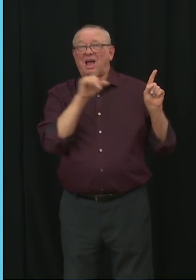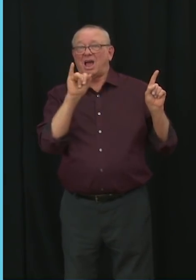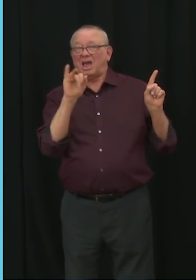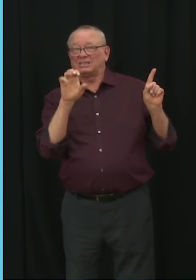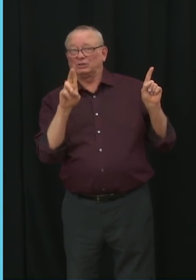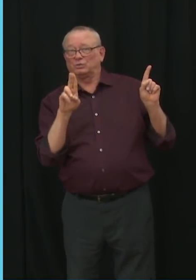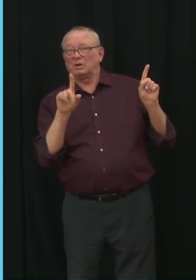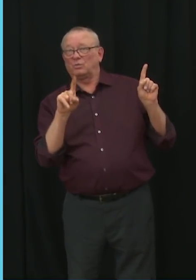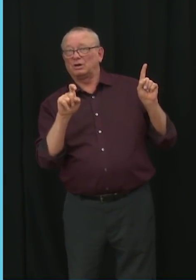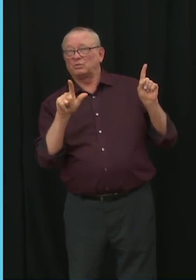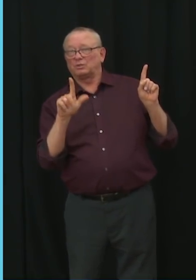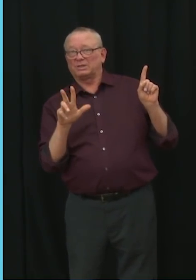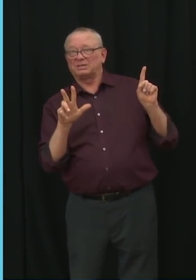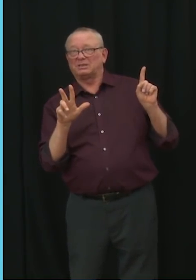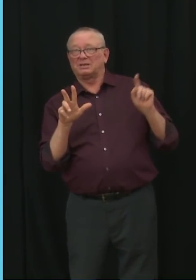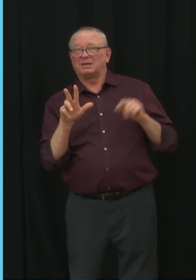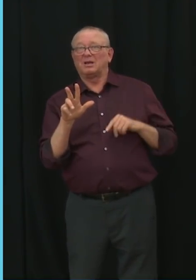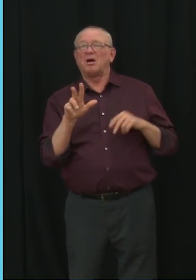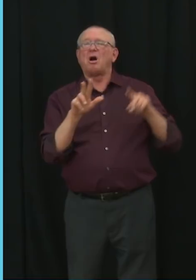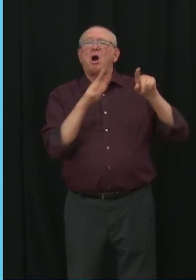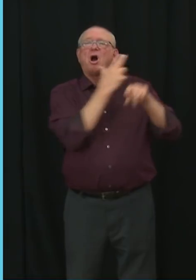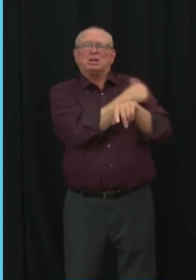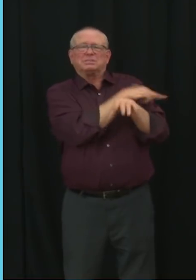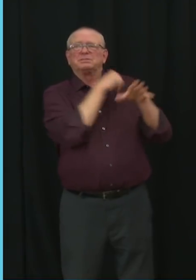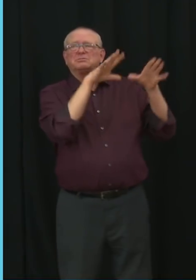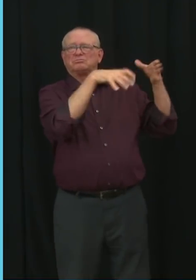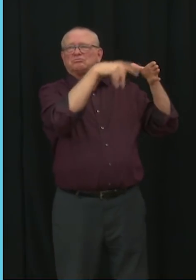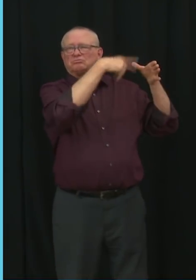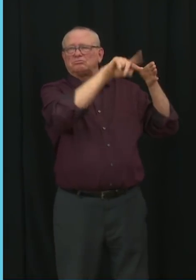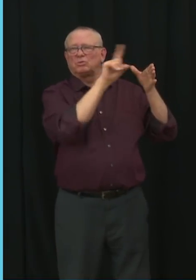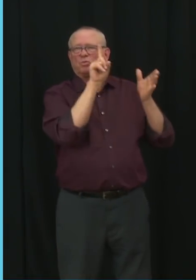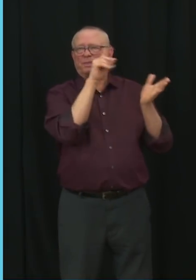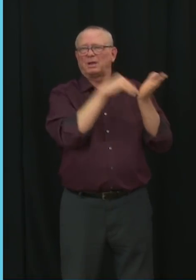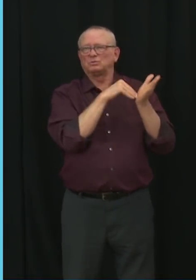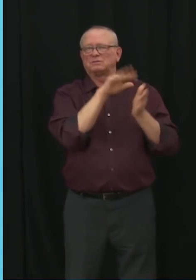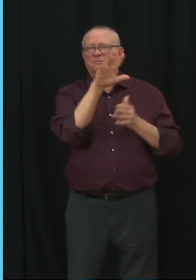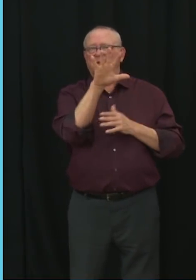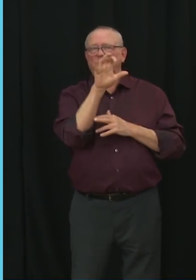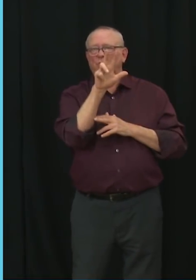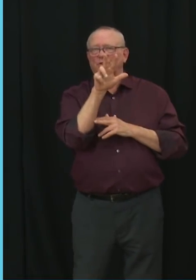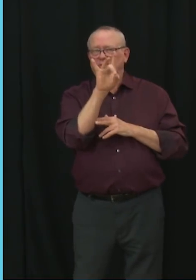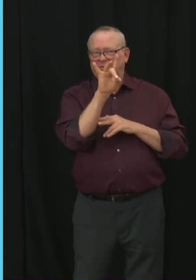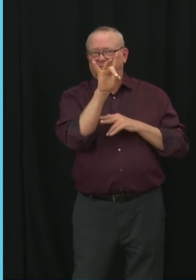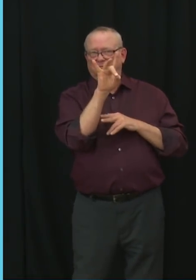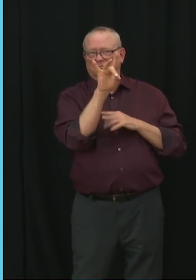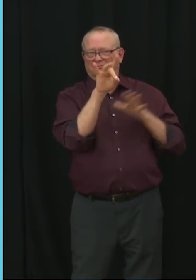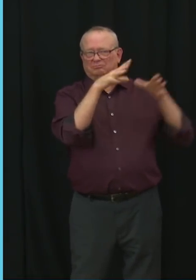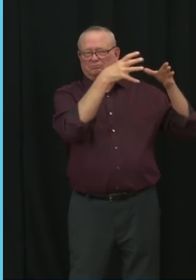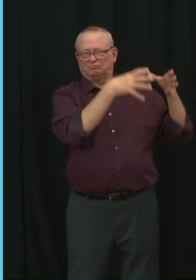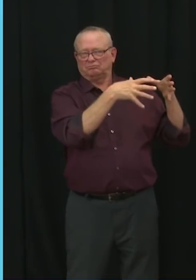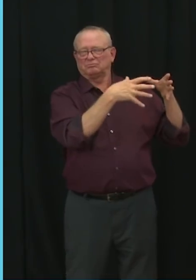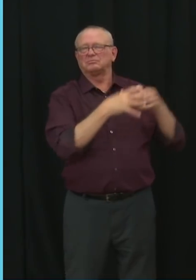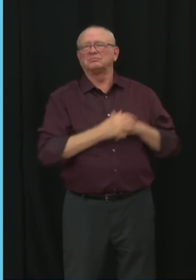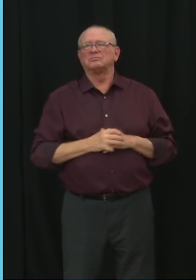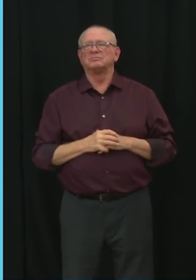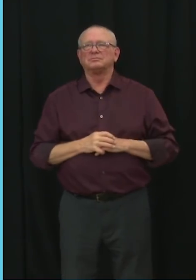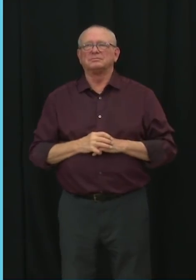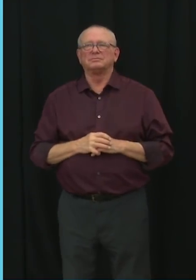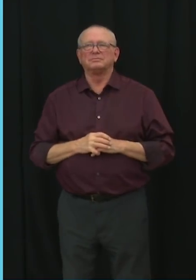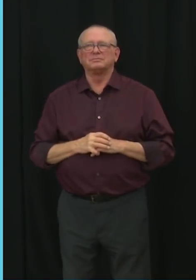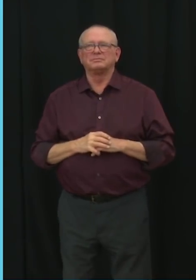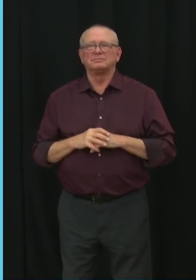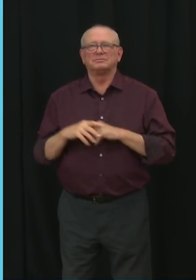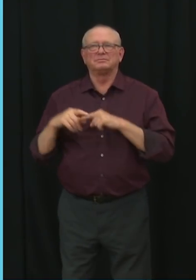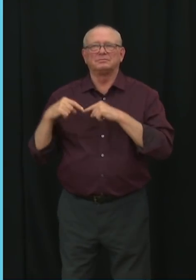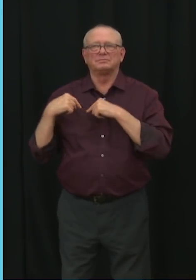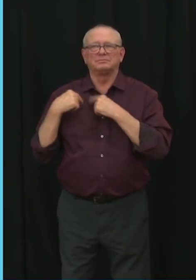Sadly, 14 new deaths were reported to Alberta Health over the past 24 hours. While I know we are all tired of hearing